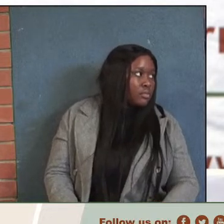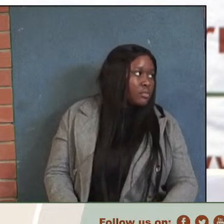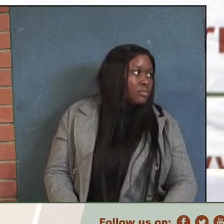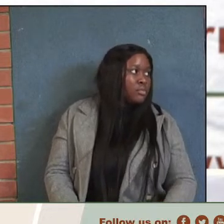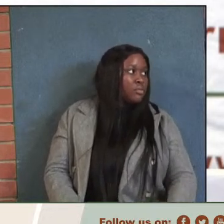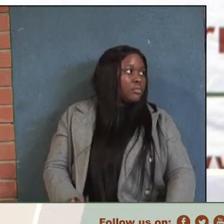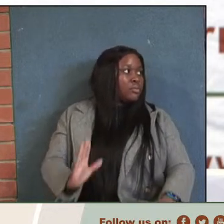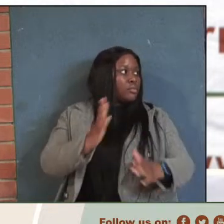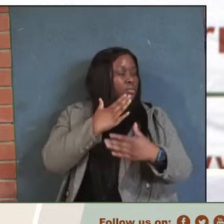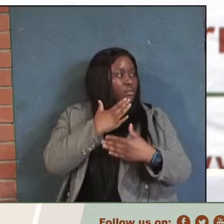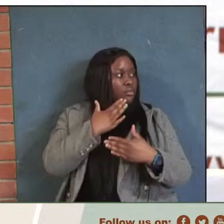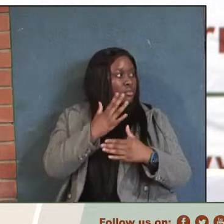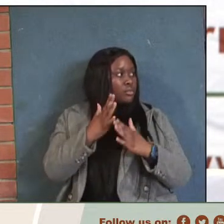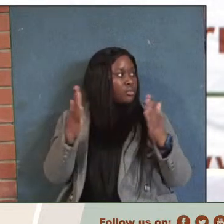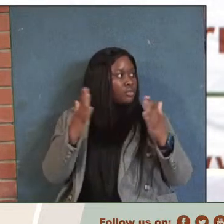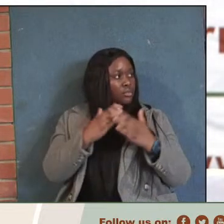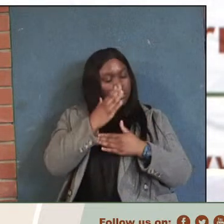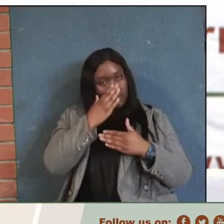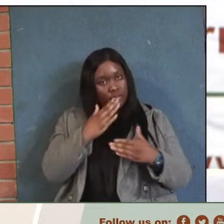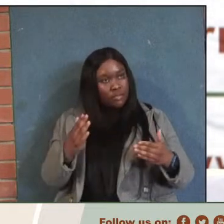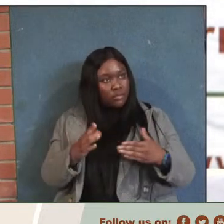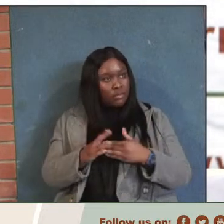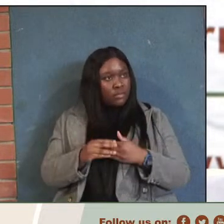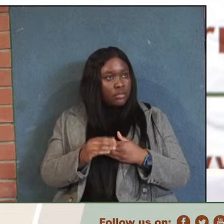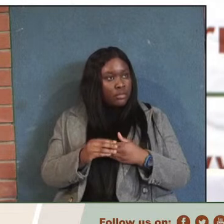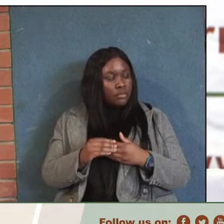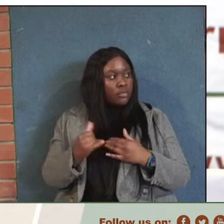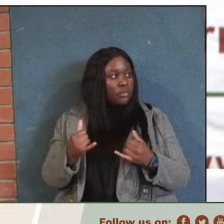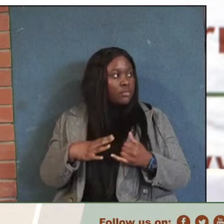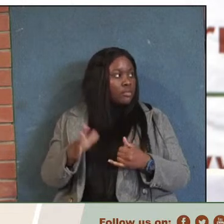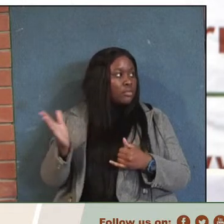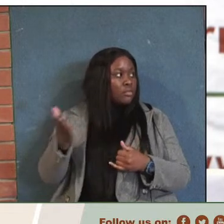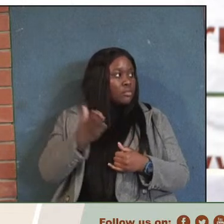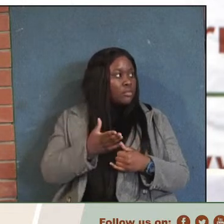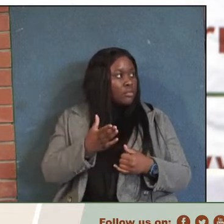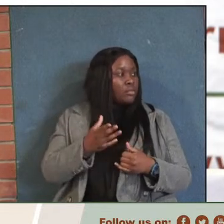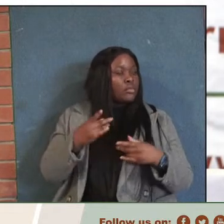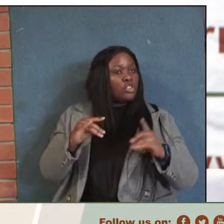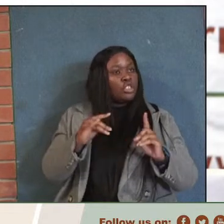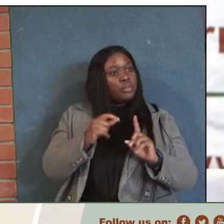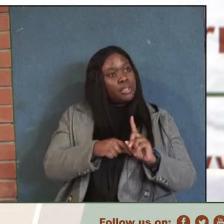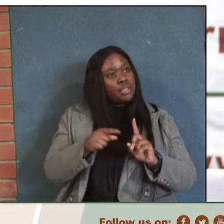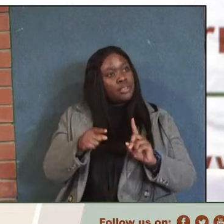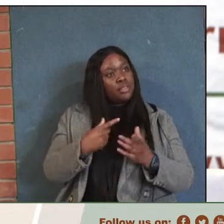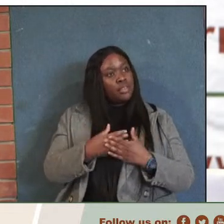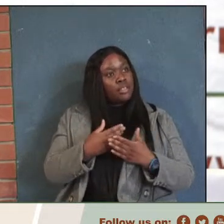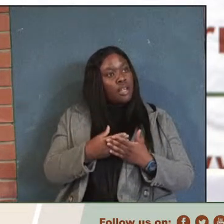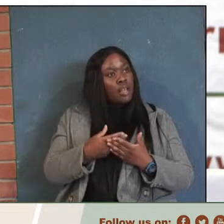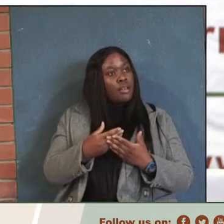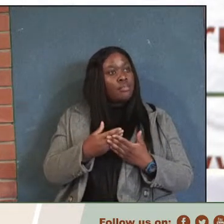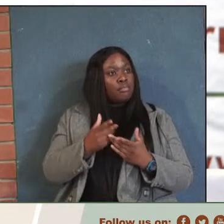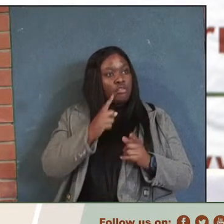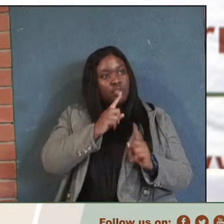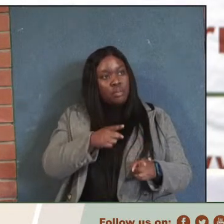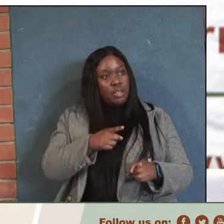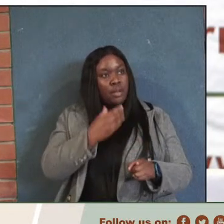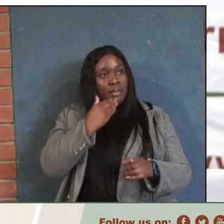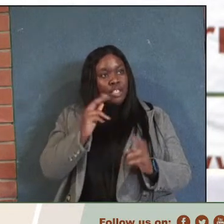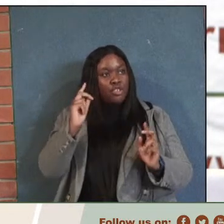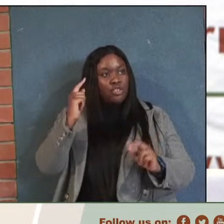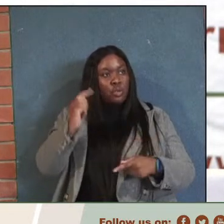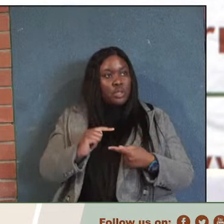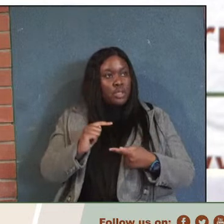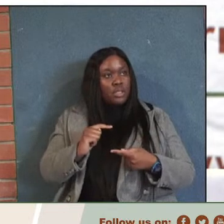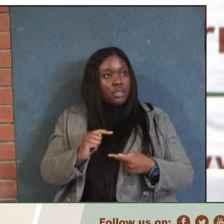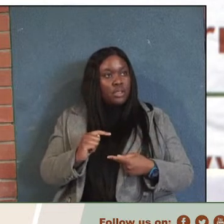Thank you, Honorable Member. I now call on Honorable Chair to respond back, but please make it